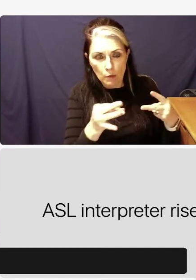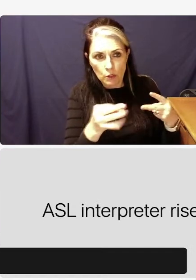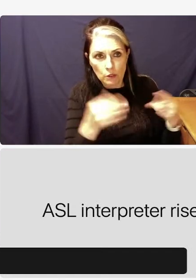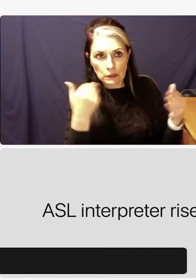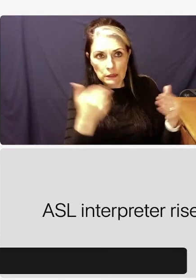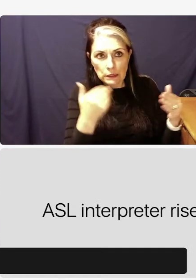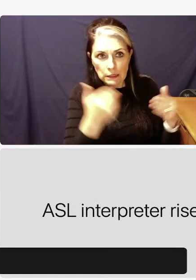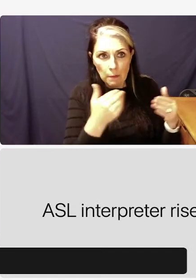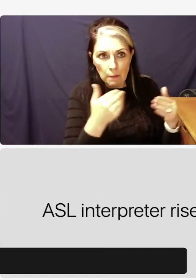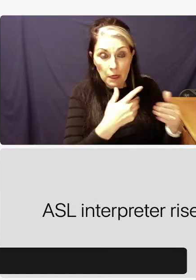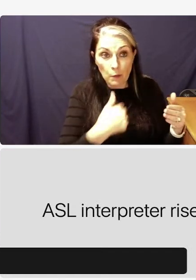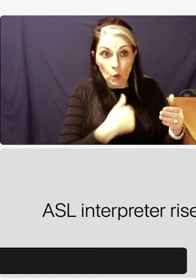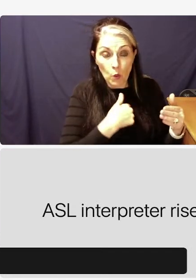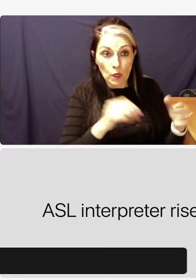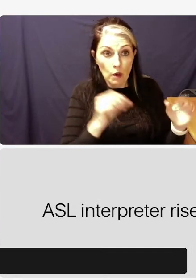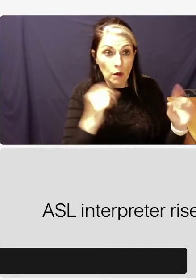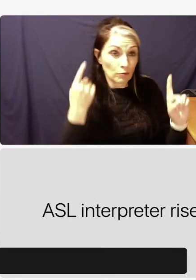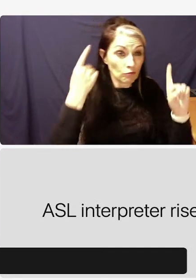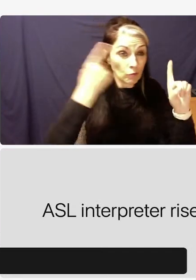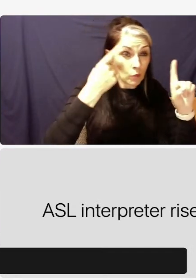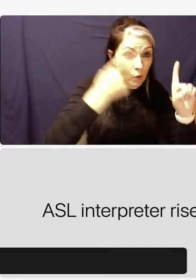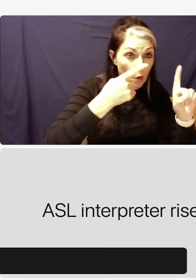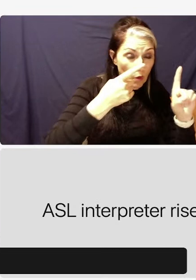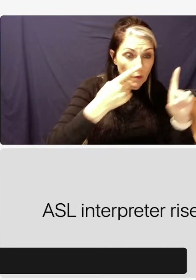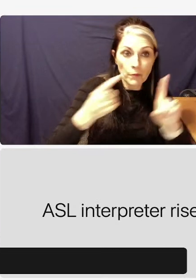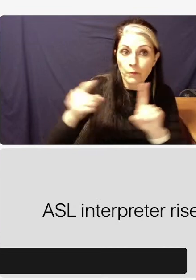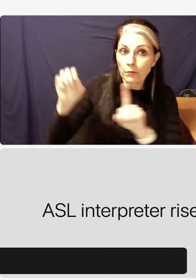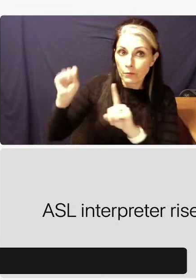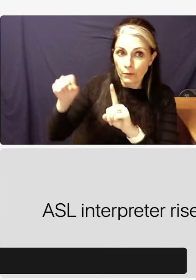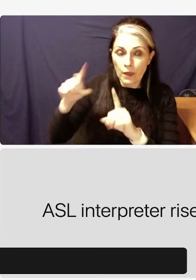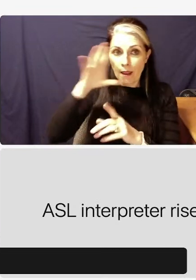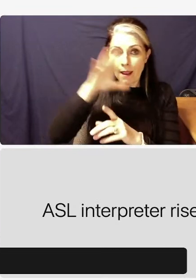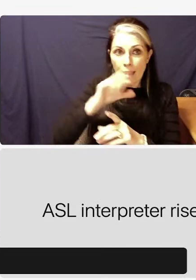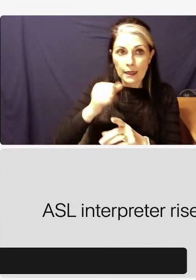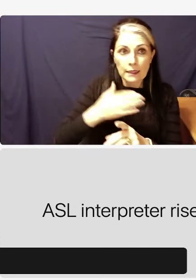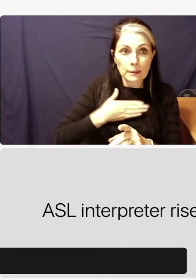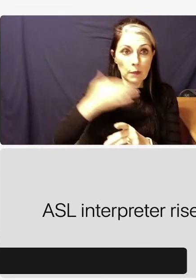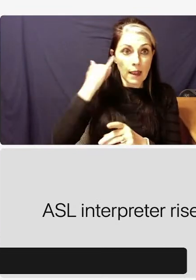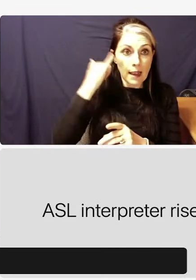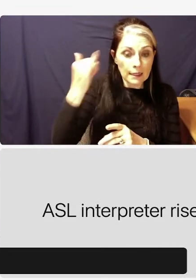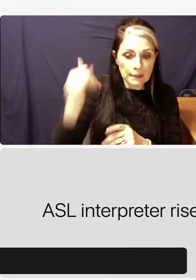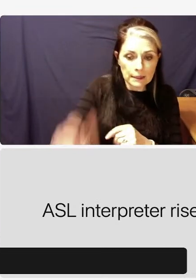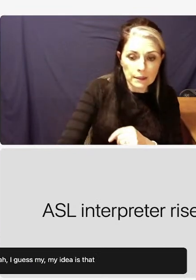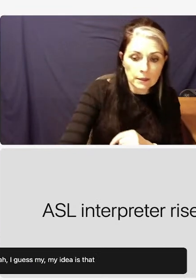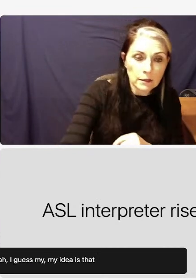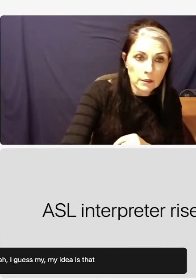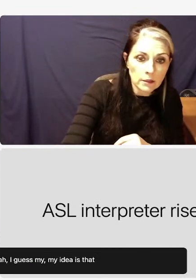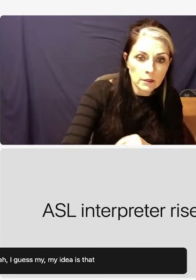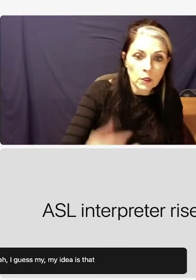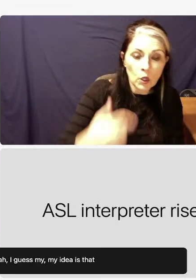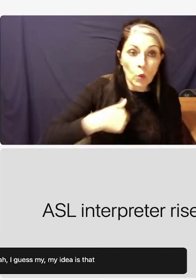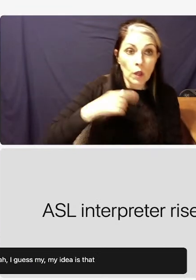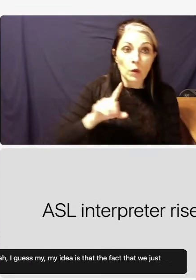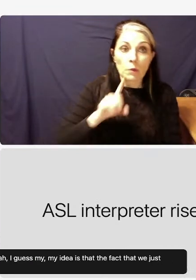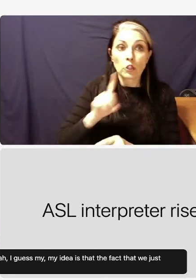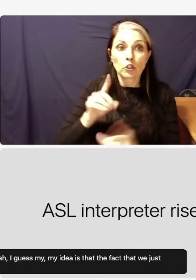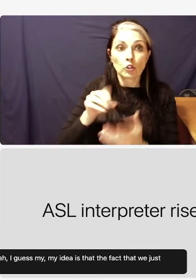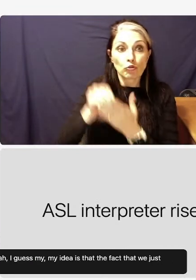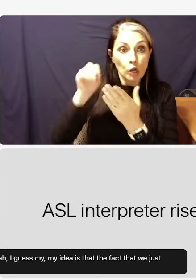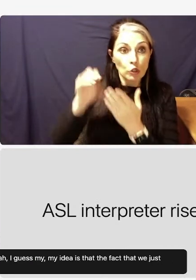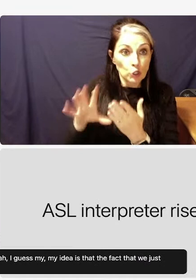are working towards yeah and yeah i guess my my idea is that the fact that we just want to make sure our